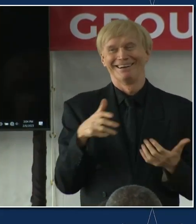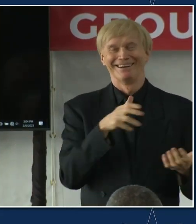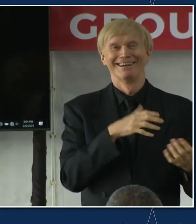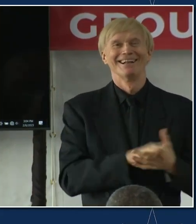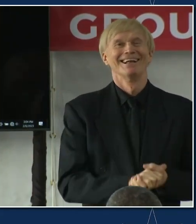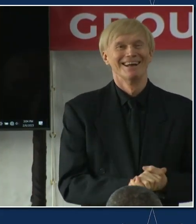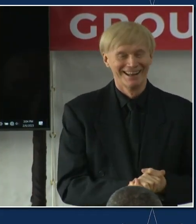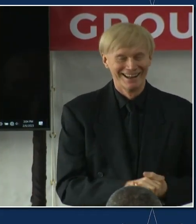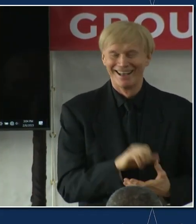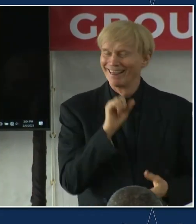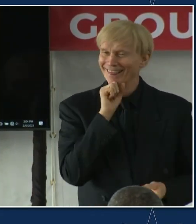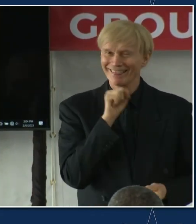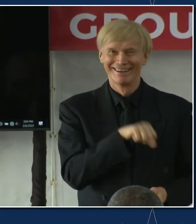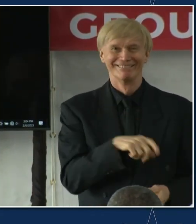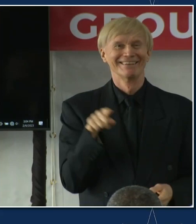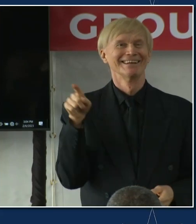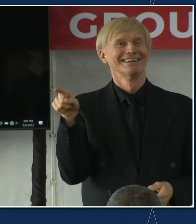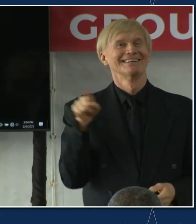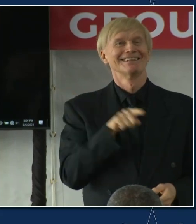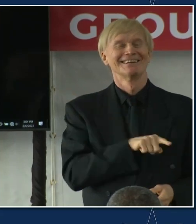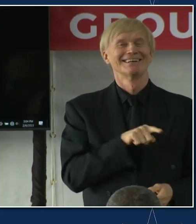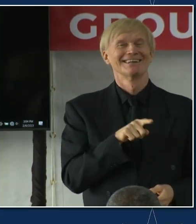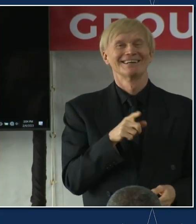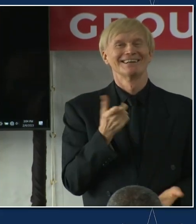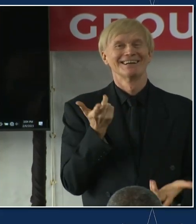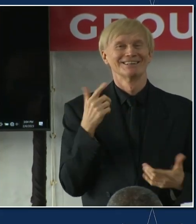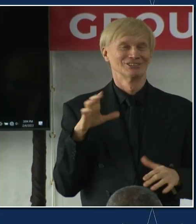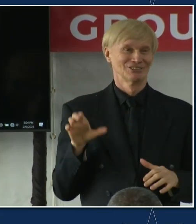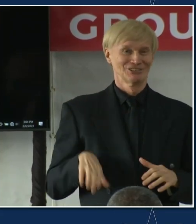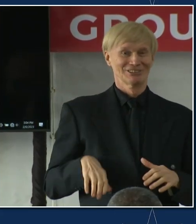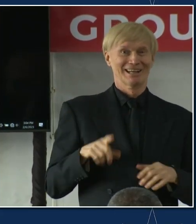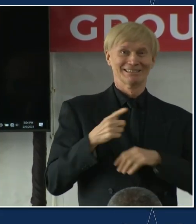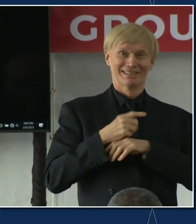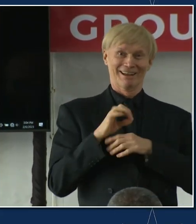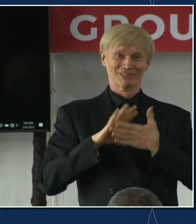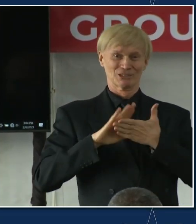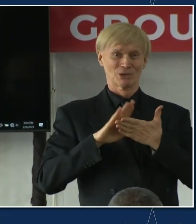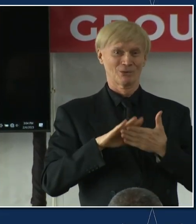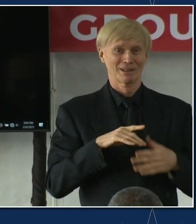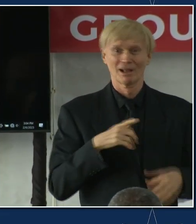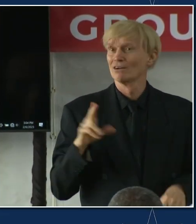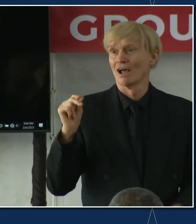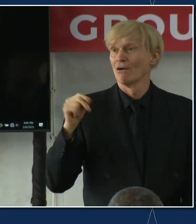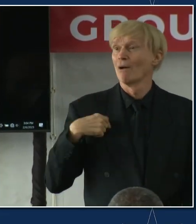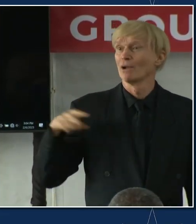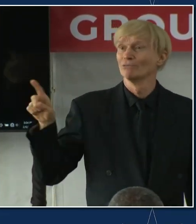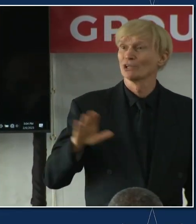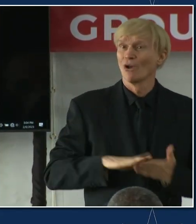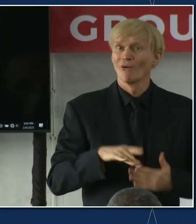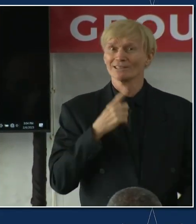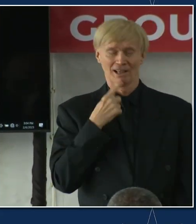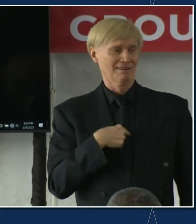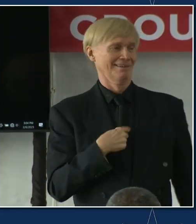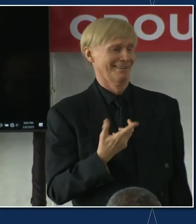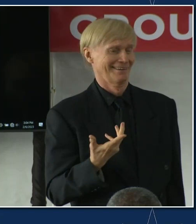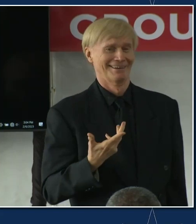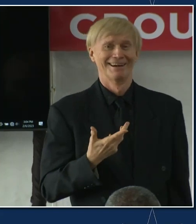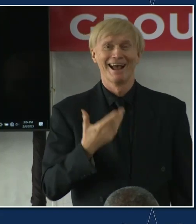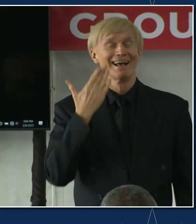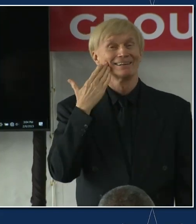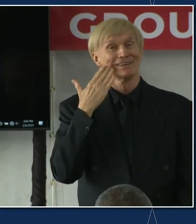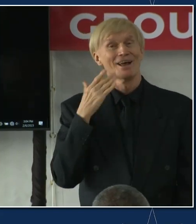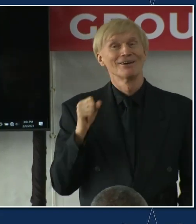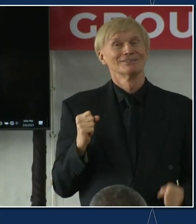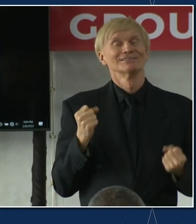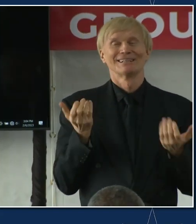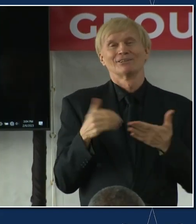I gotta love her. I said, listen, you can fly to Chicago and have a day off of school. She said, no, I'm going to school. I said, okay. But I know she's